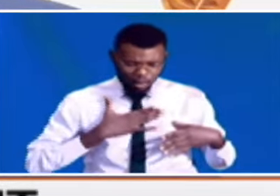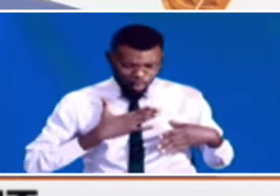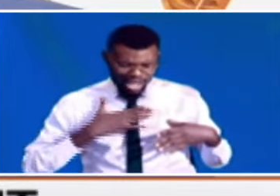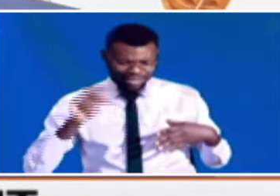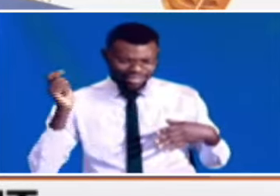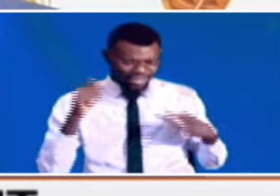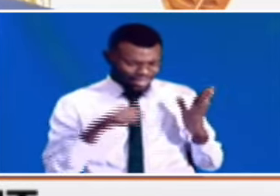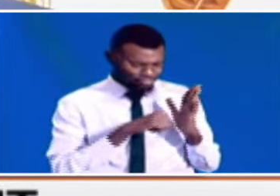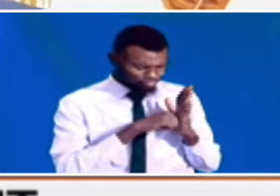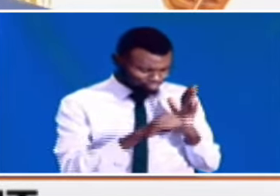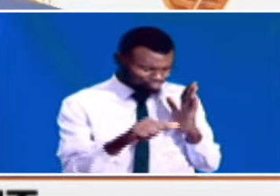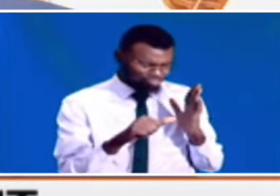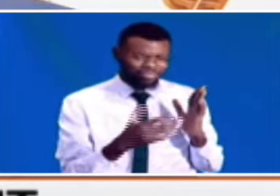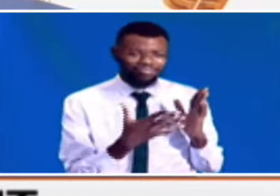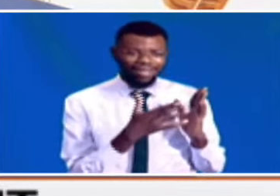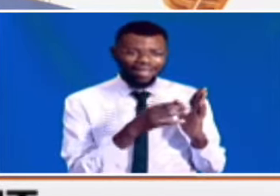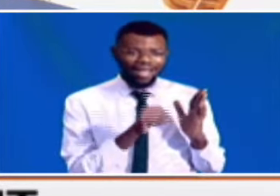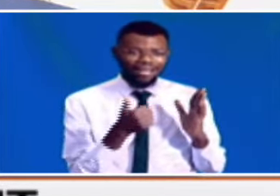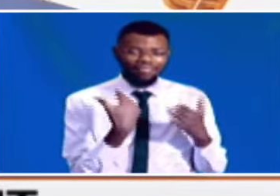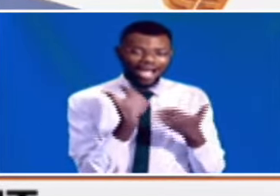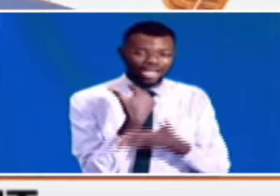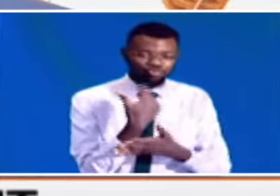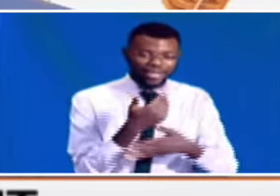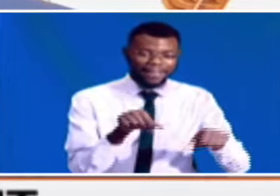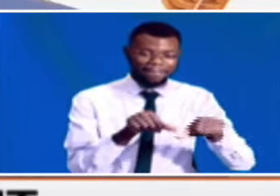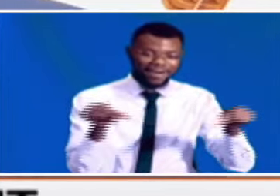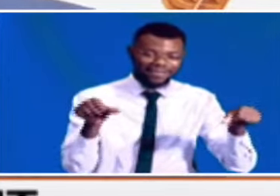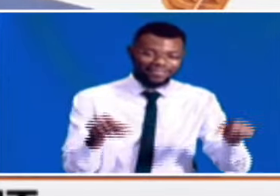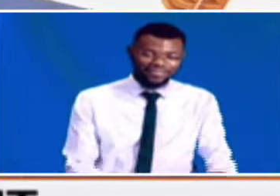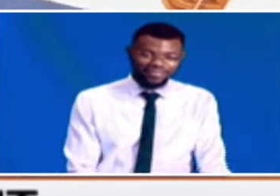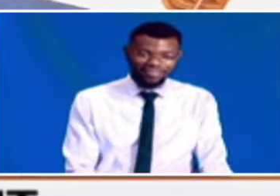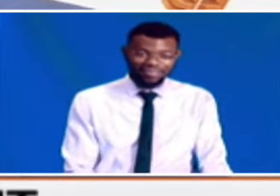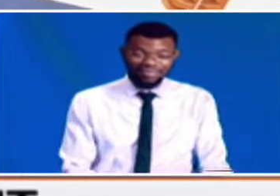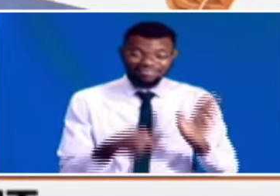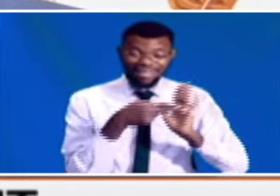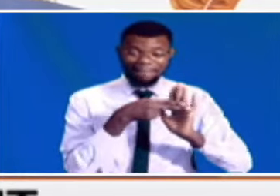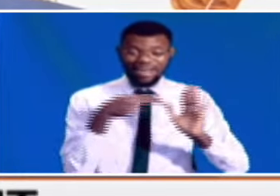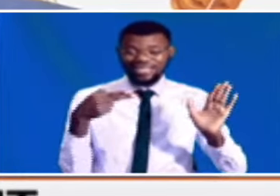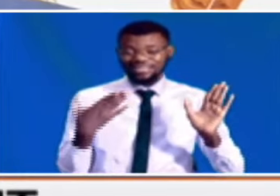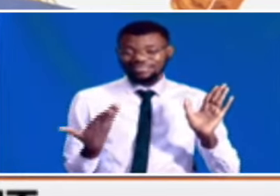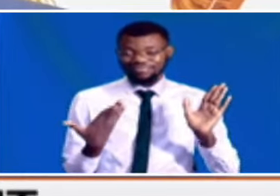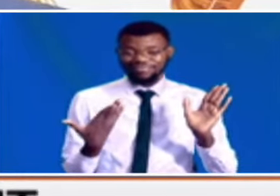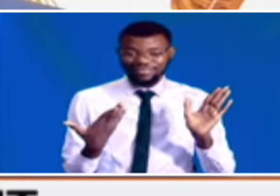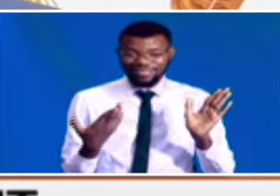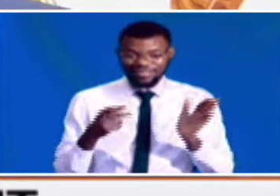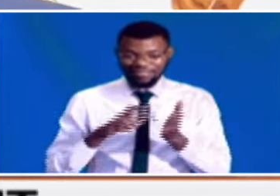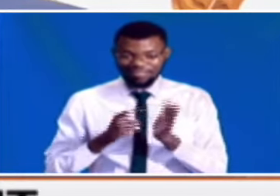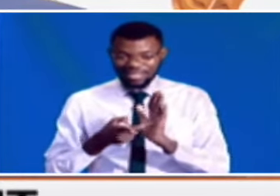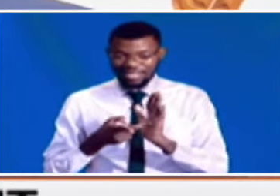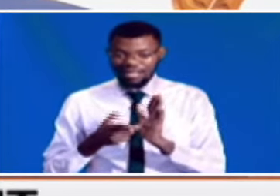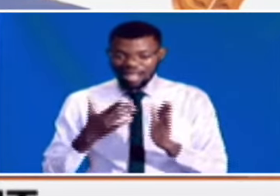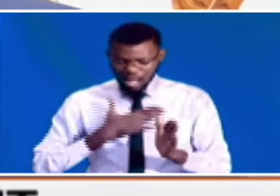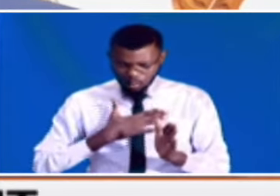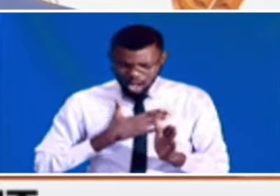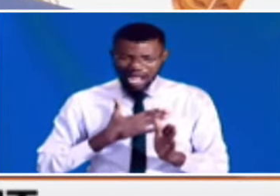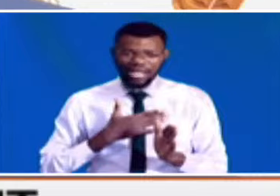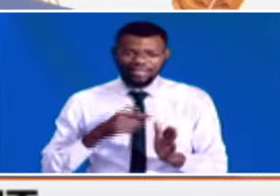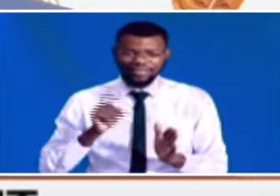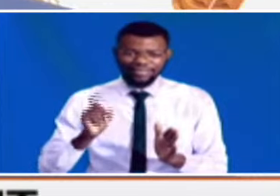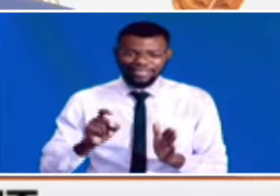So the rich culture that we can get inspiration from can contribute to what we are producing right